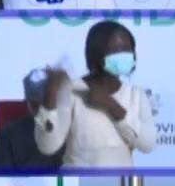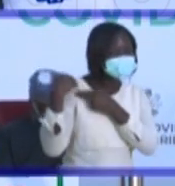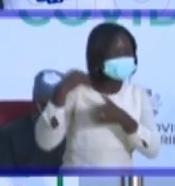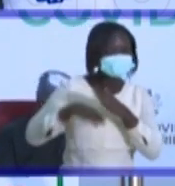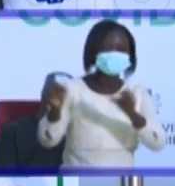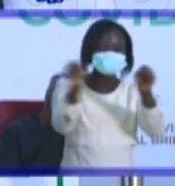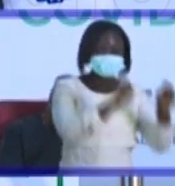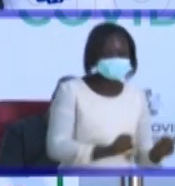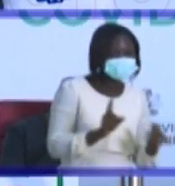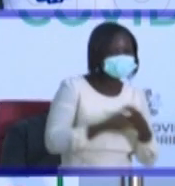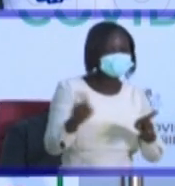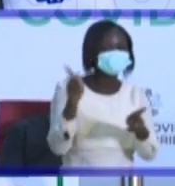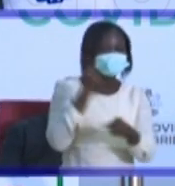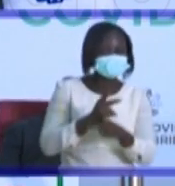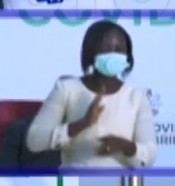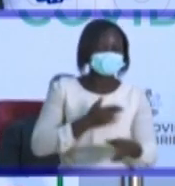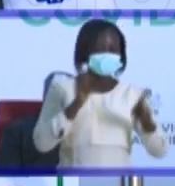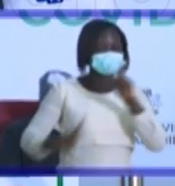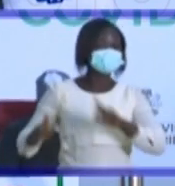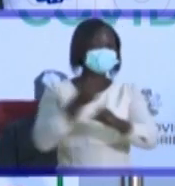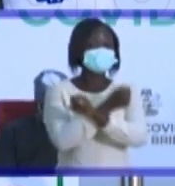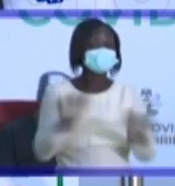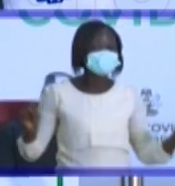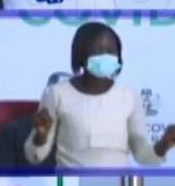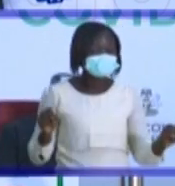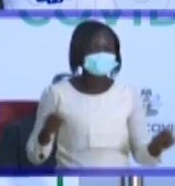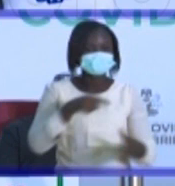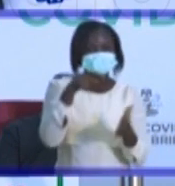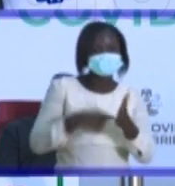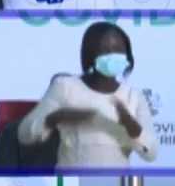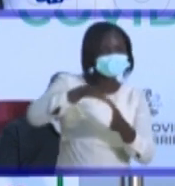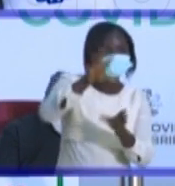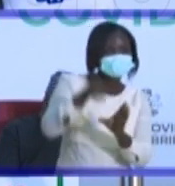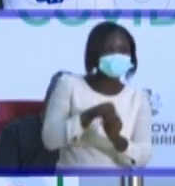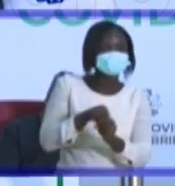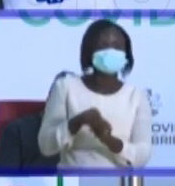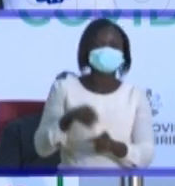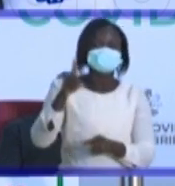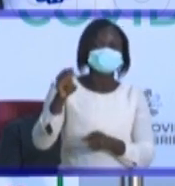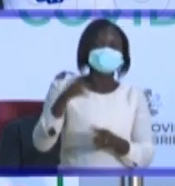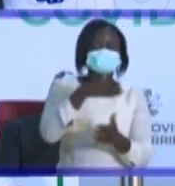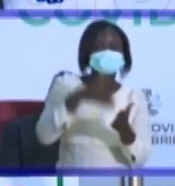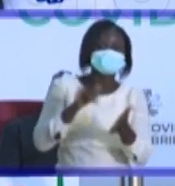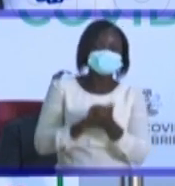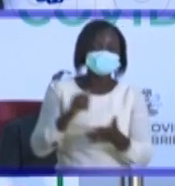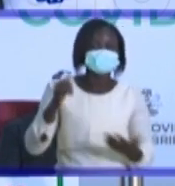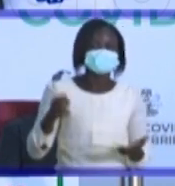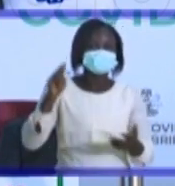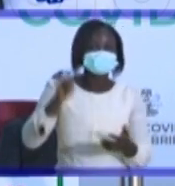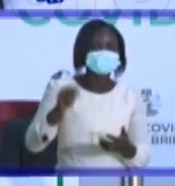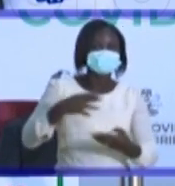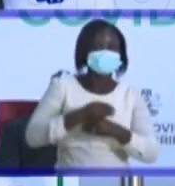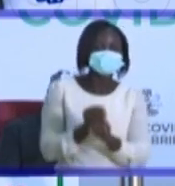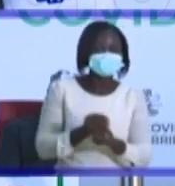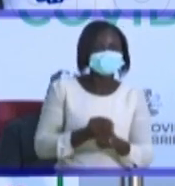the strategy to keep our people safe. This includes decentralization that requires making a minimum of